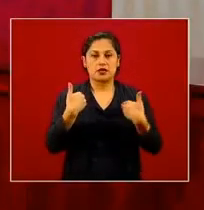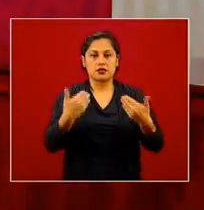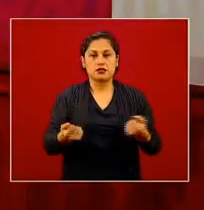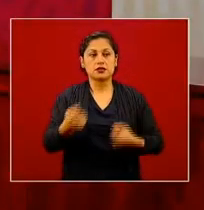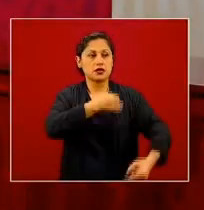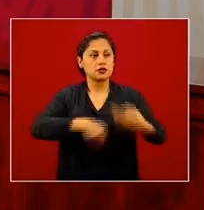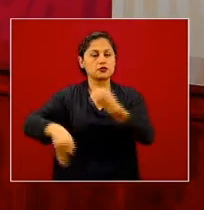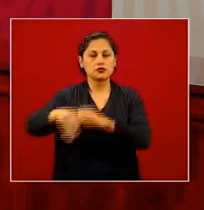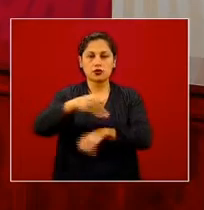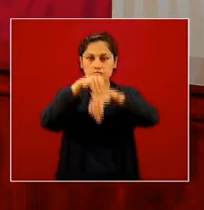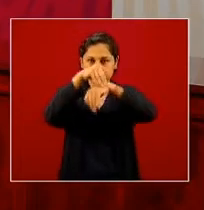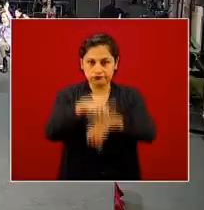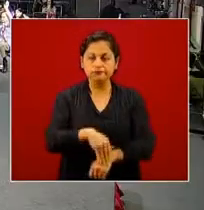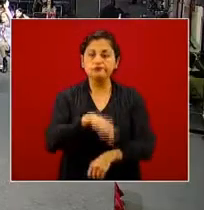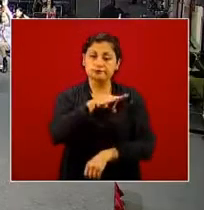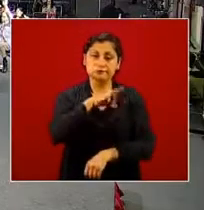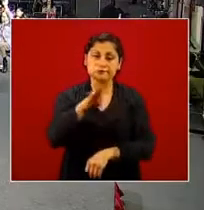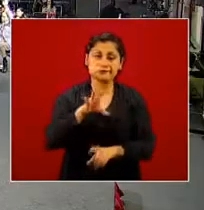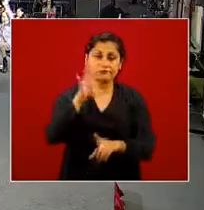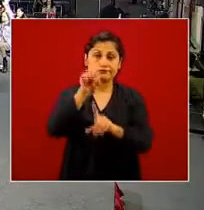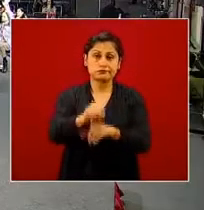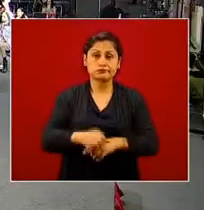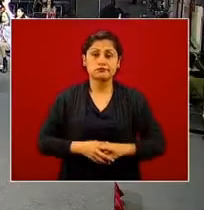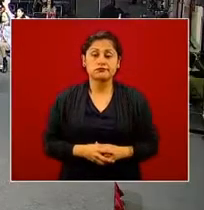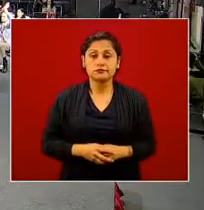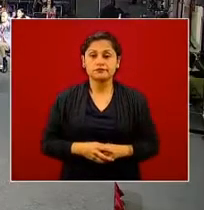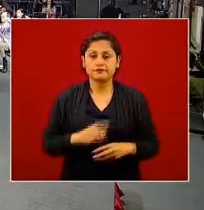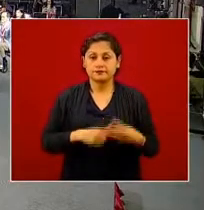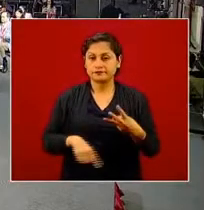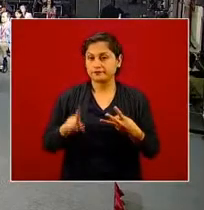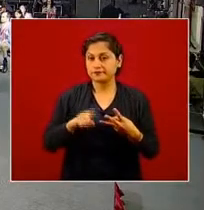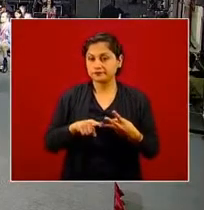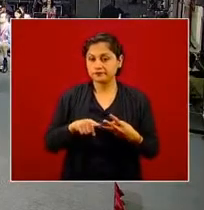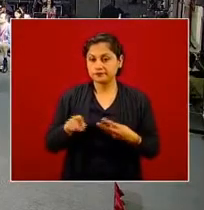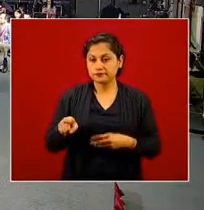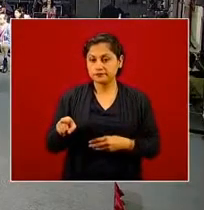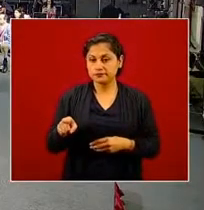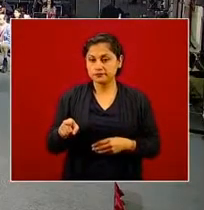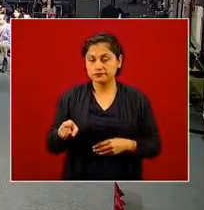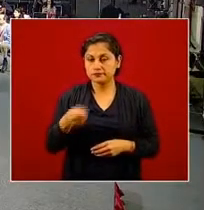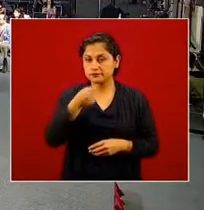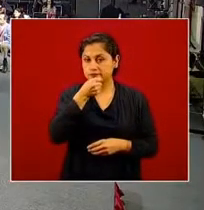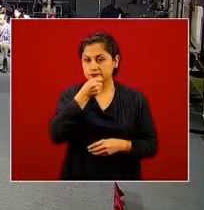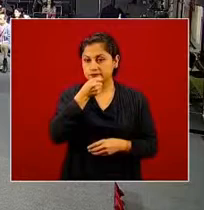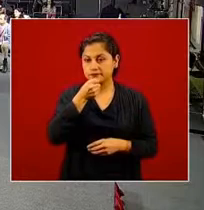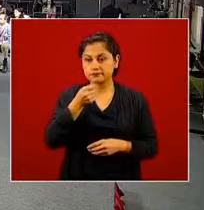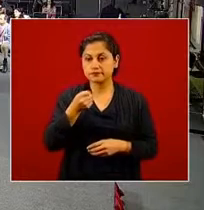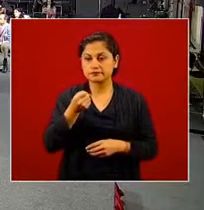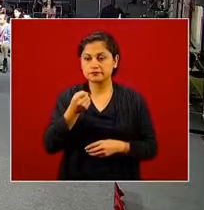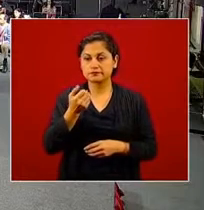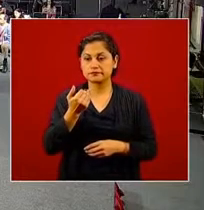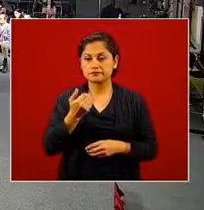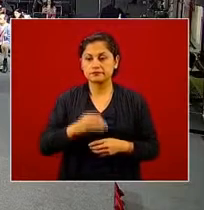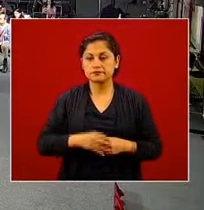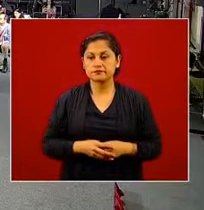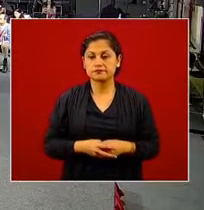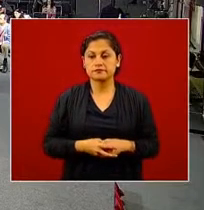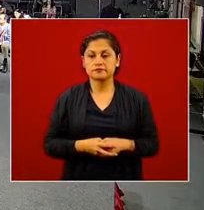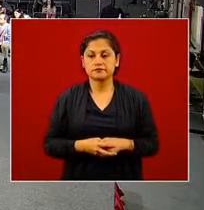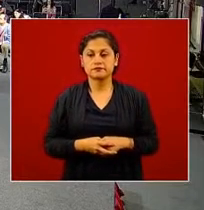are still a long way to go. And this depends on on everybody in society.